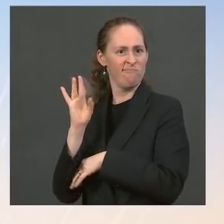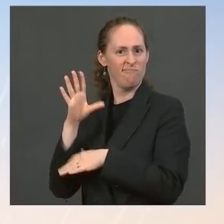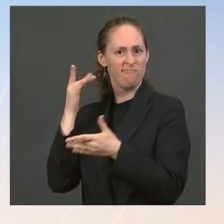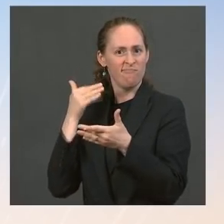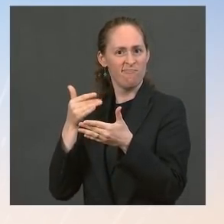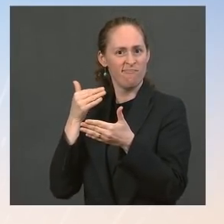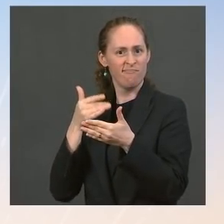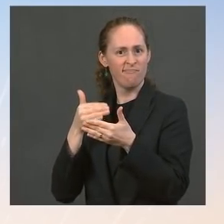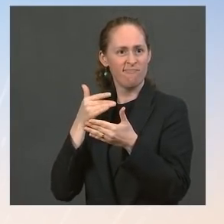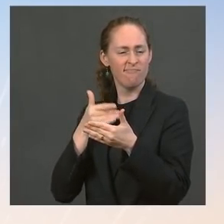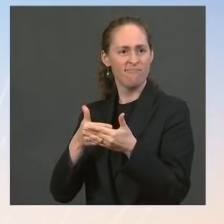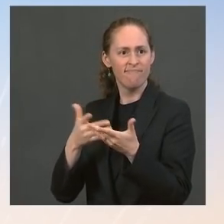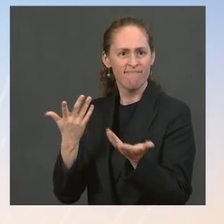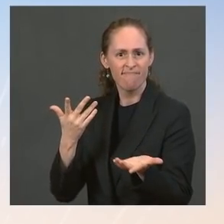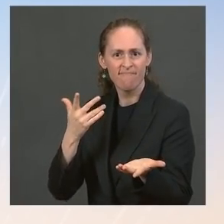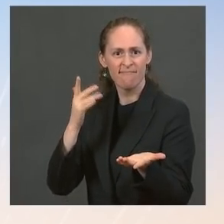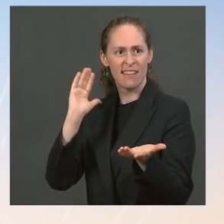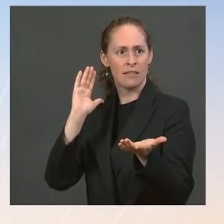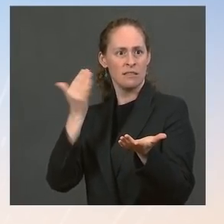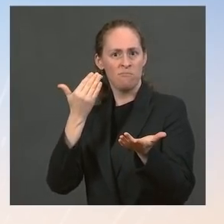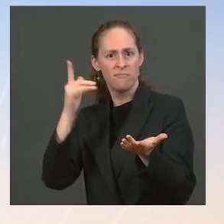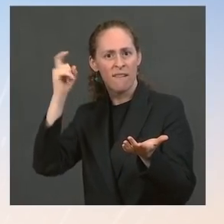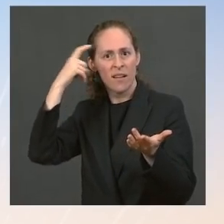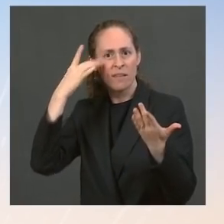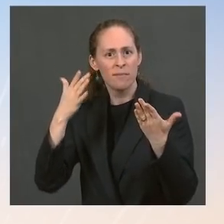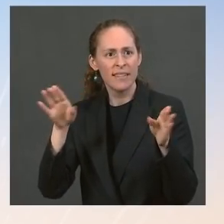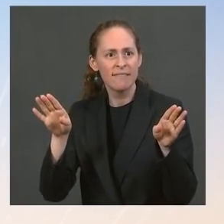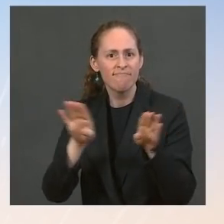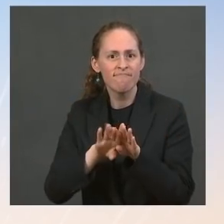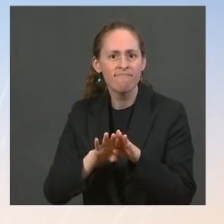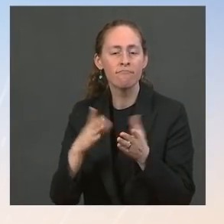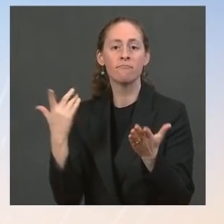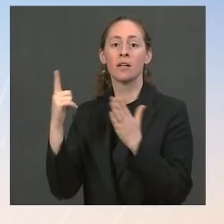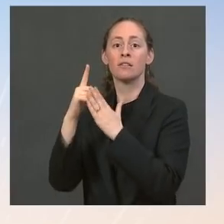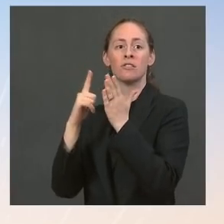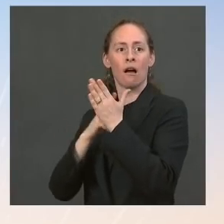unclear, legislation not being passed, at least not yet, even though Democrats control the bodies of